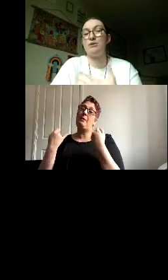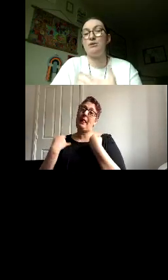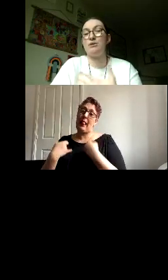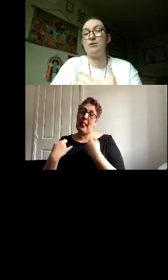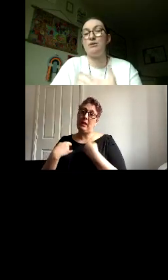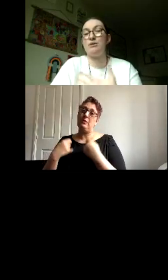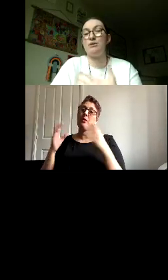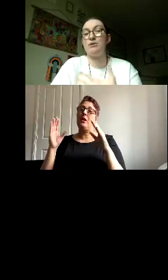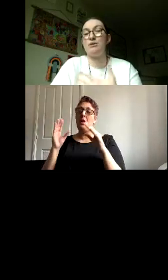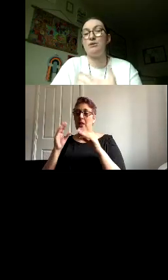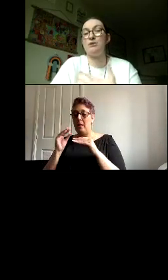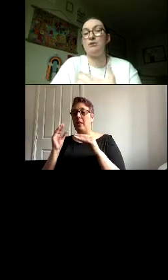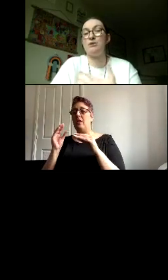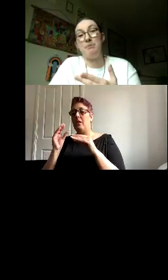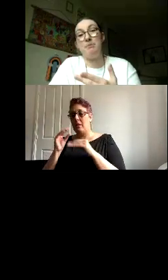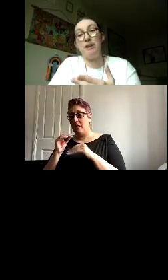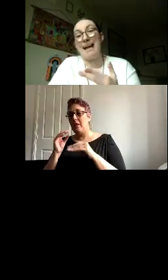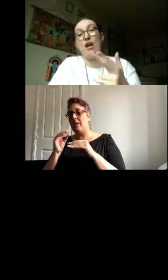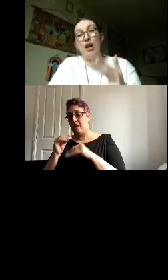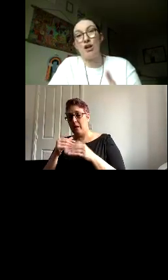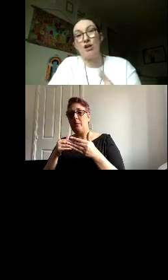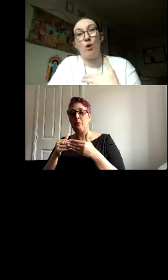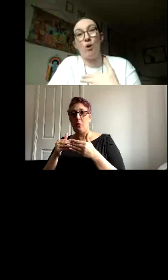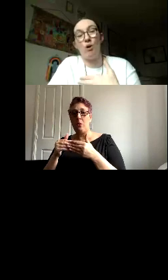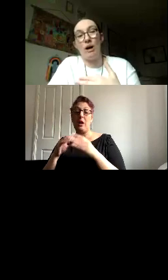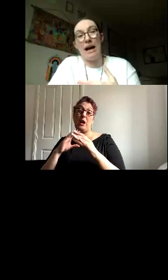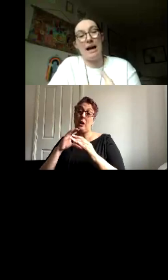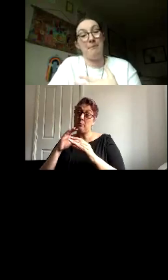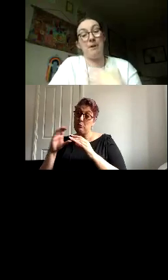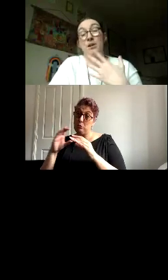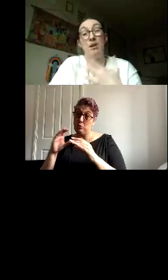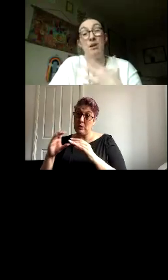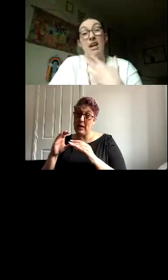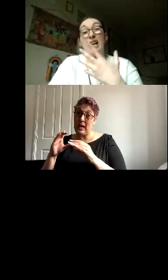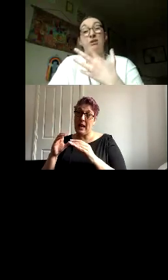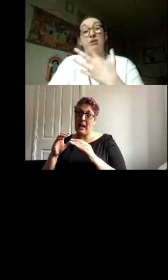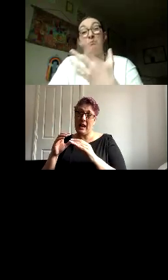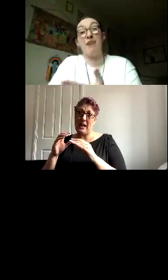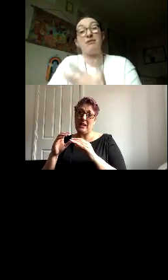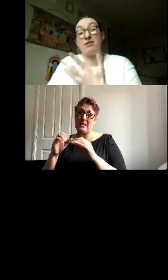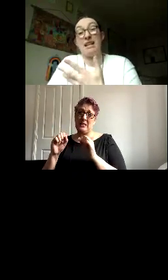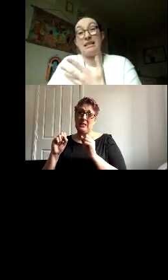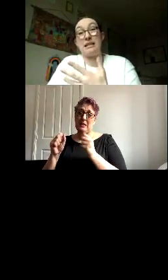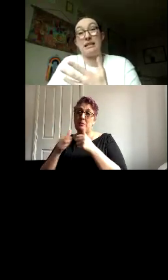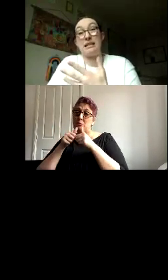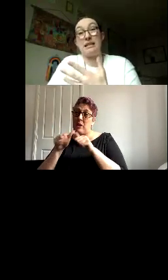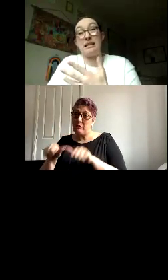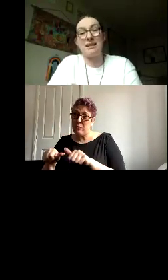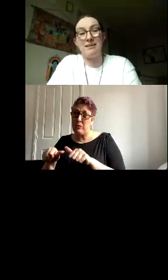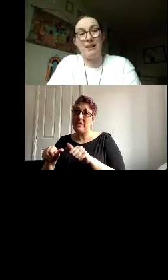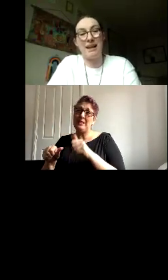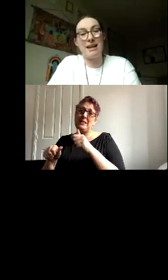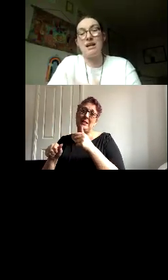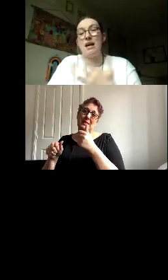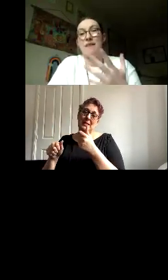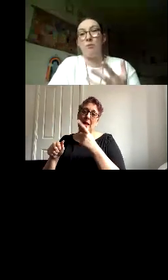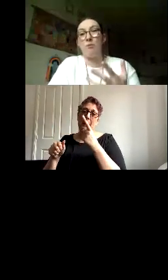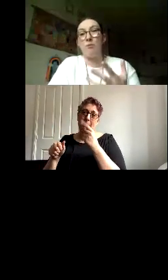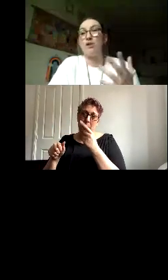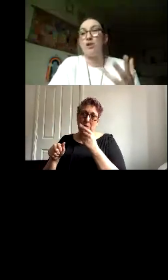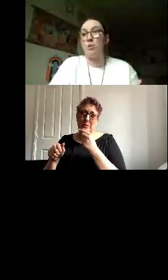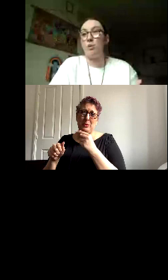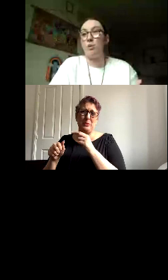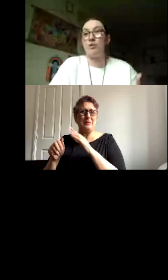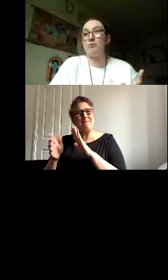are not able to communicate your communication preferences more actively, then